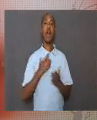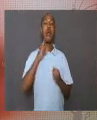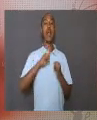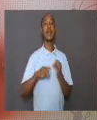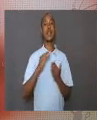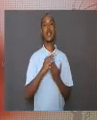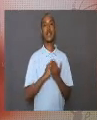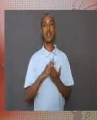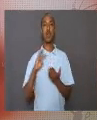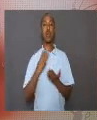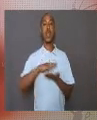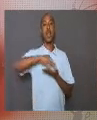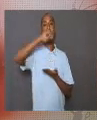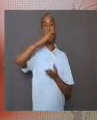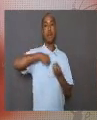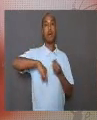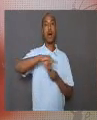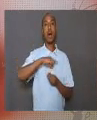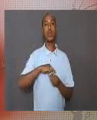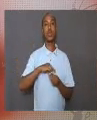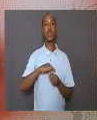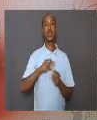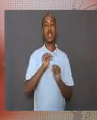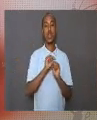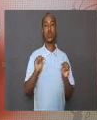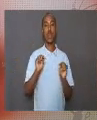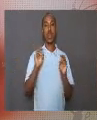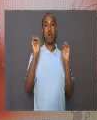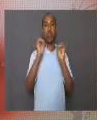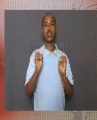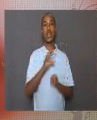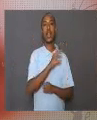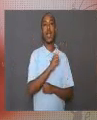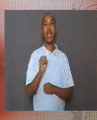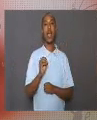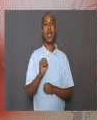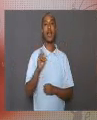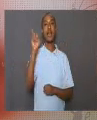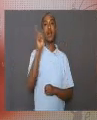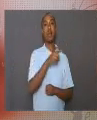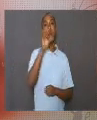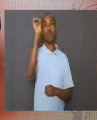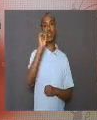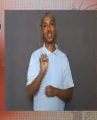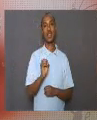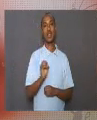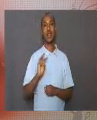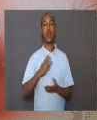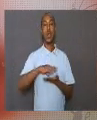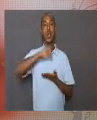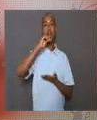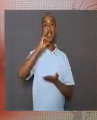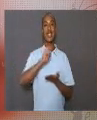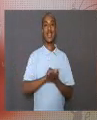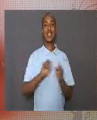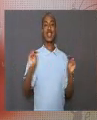last lesson, we learned about neutral oxides and peroxides. We learned